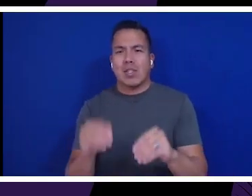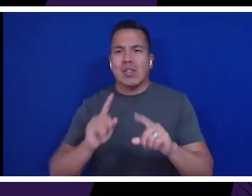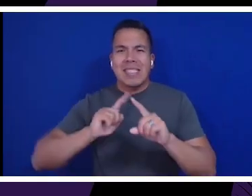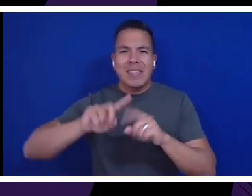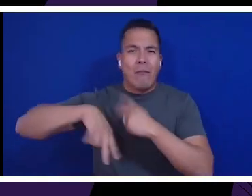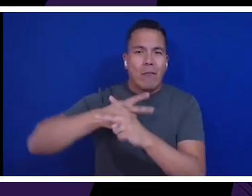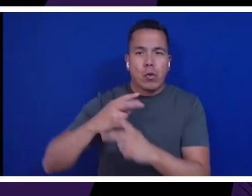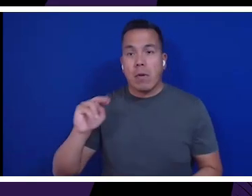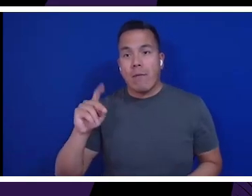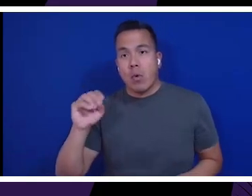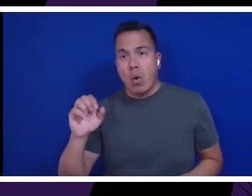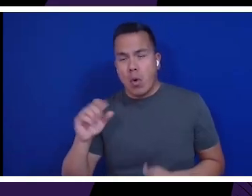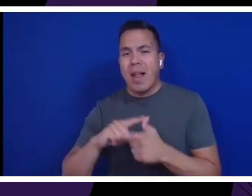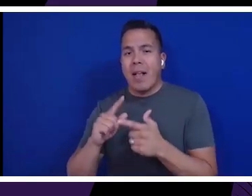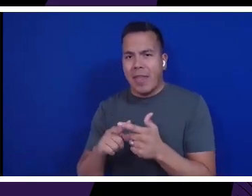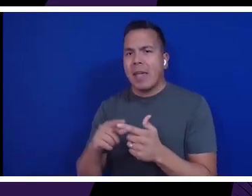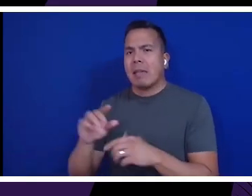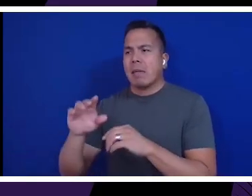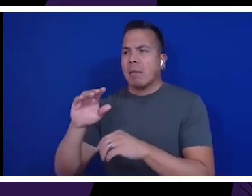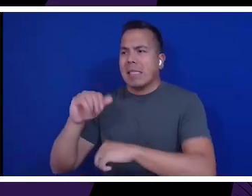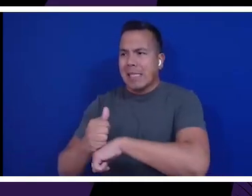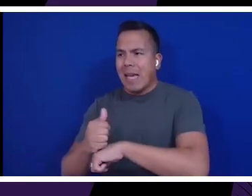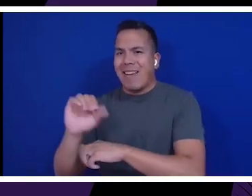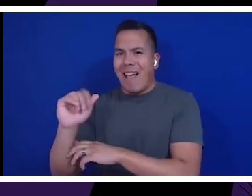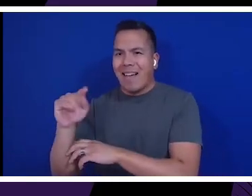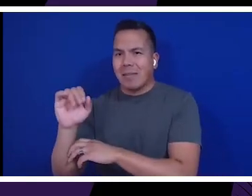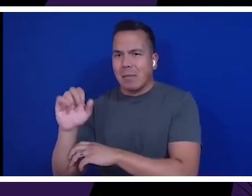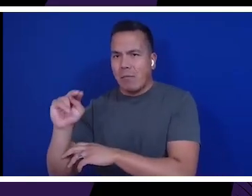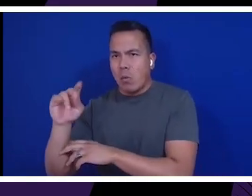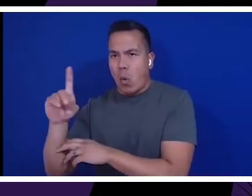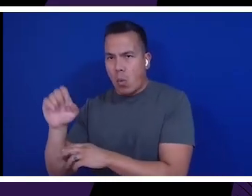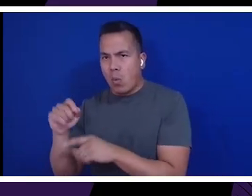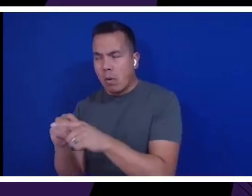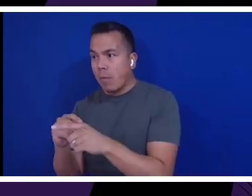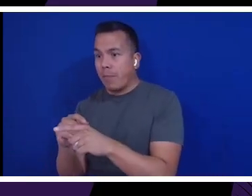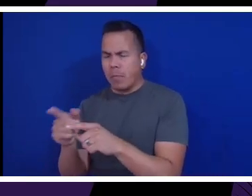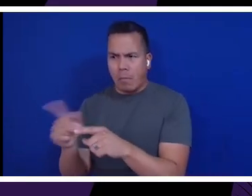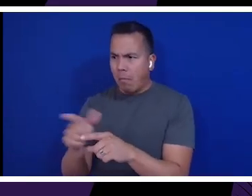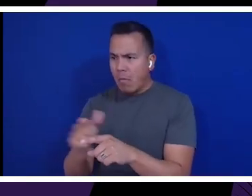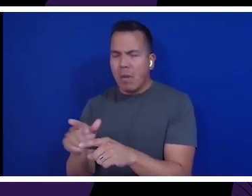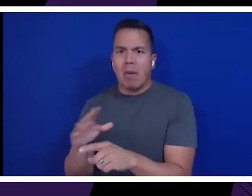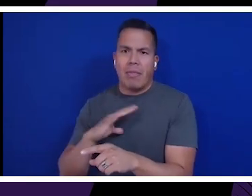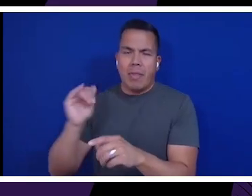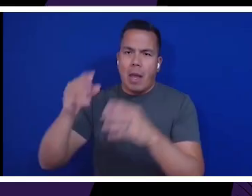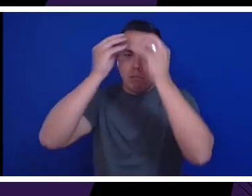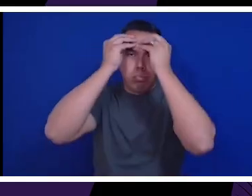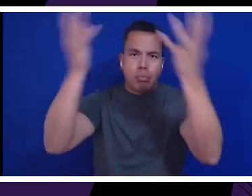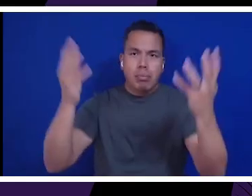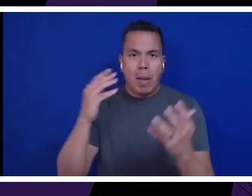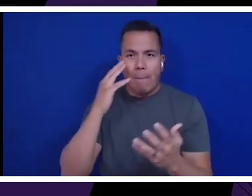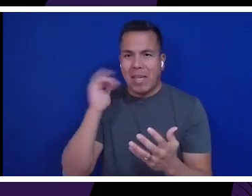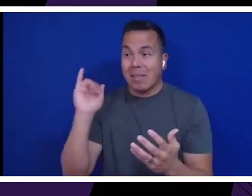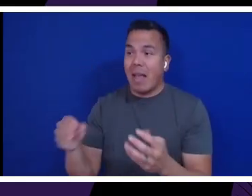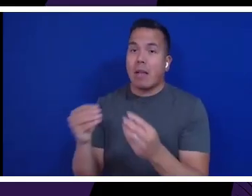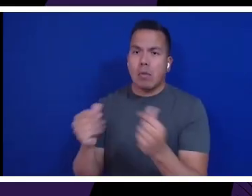and then set the active version that you're using. And yeah, that then blew my mind completely, because then that solved most